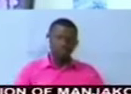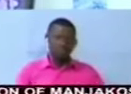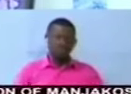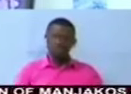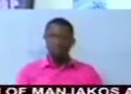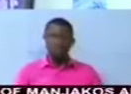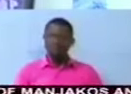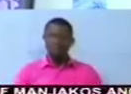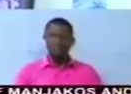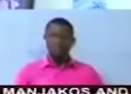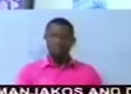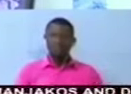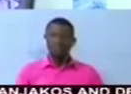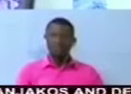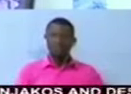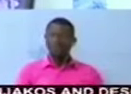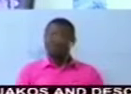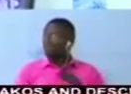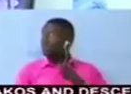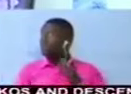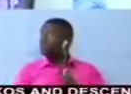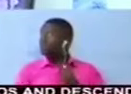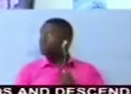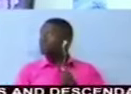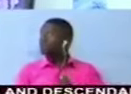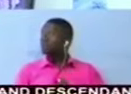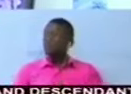Lolu tahona. That one.